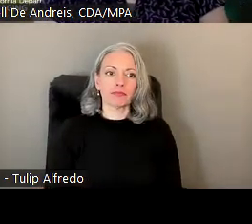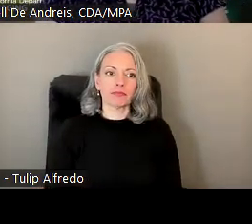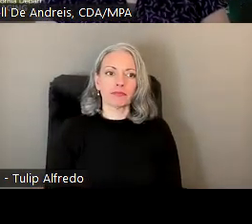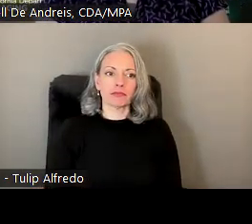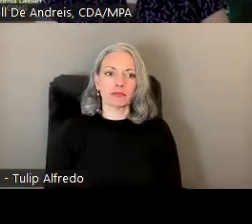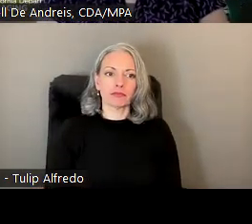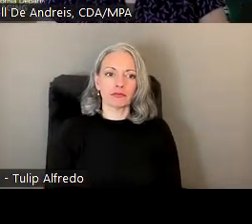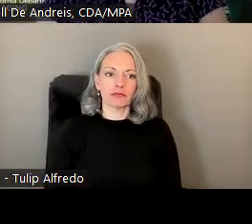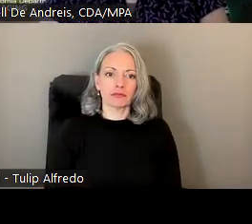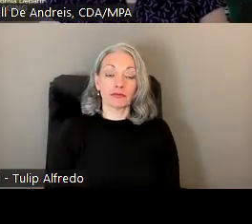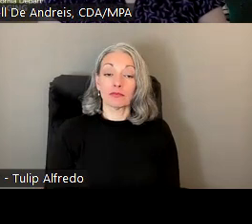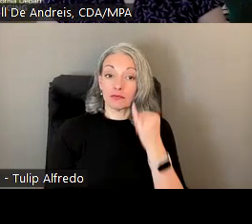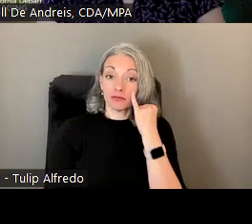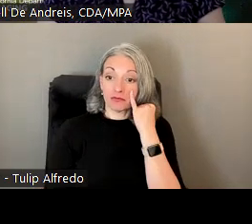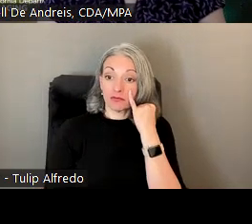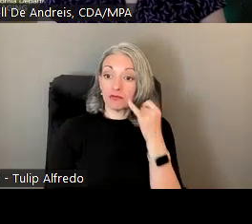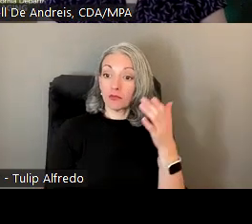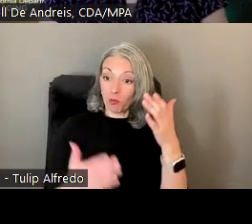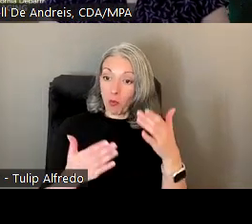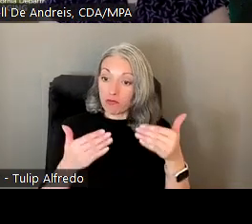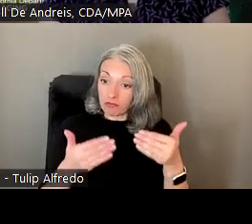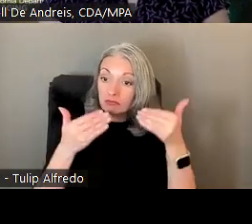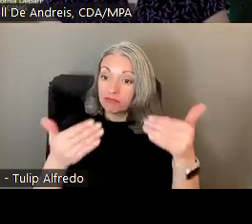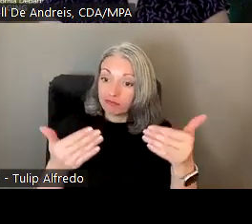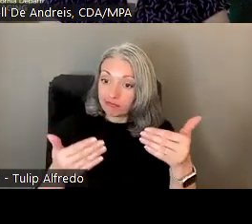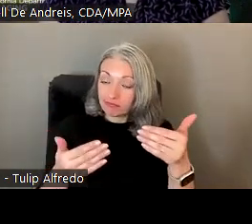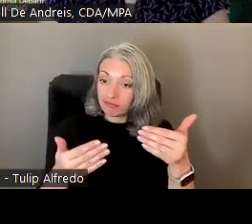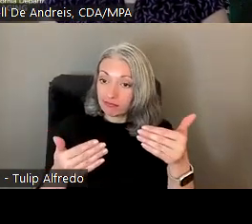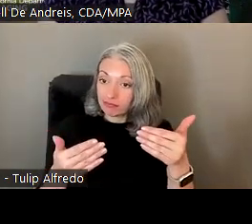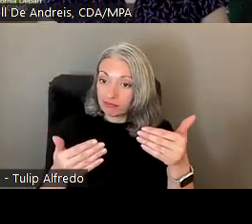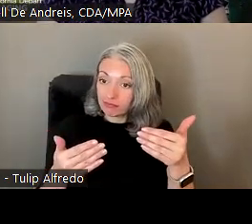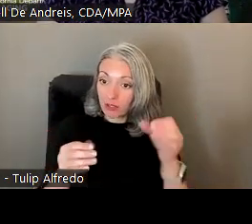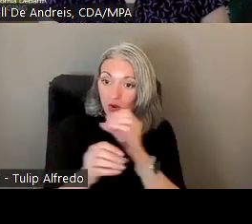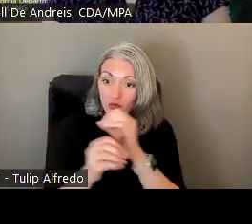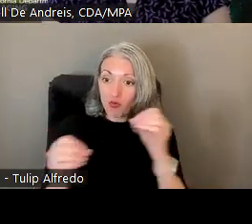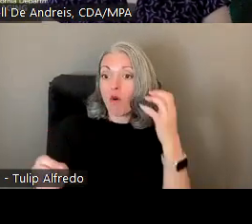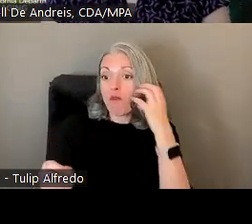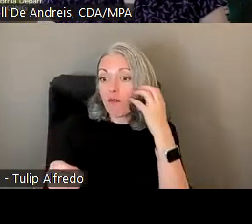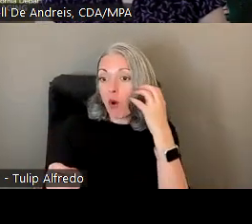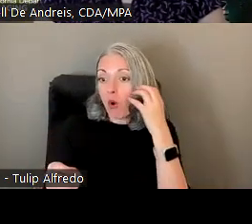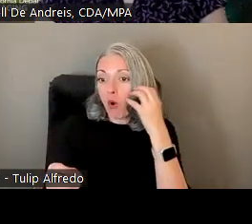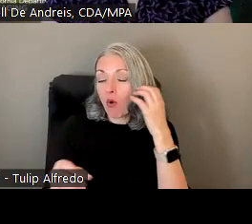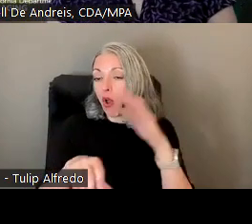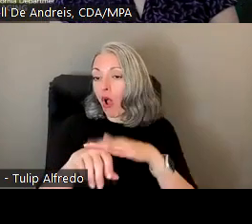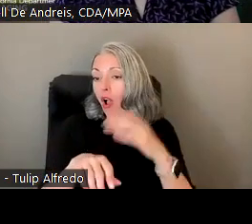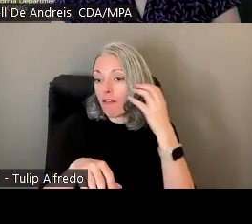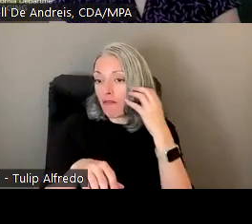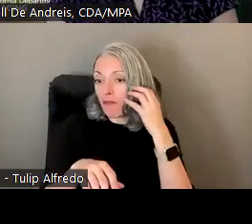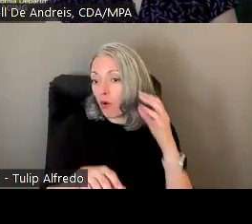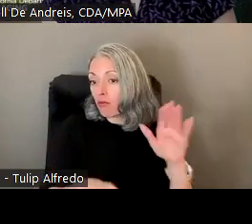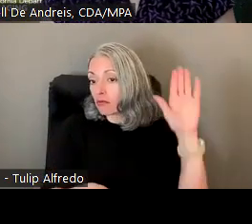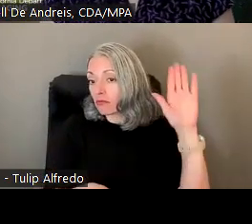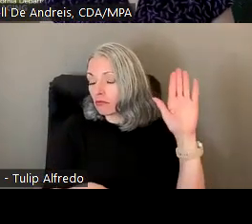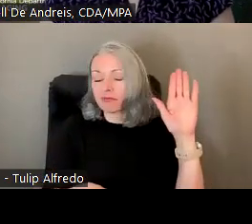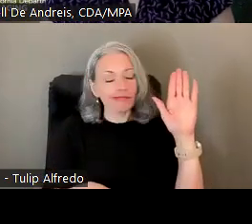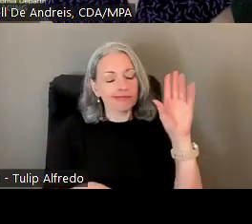Whenever you'd like to move on, Michelle? And there was no one by phone, right? That we No know one of? by phone? No. Okay,